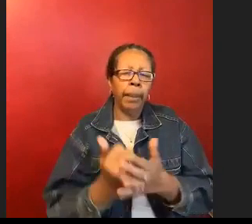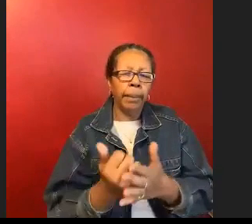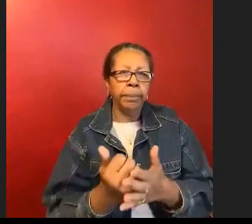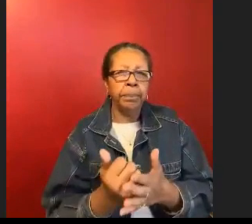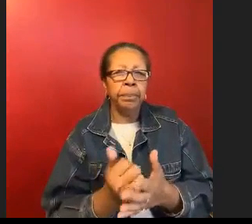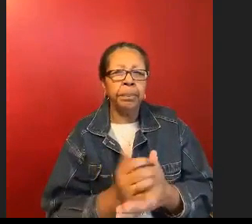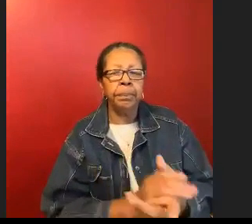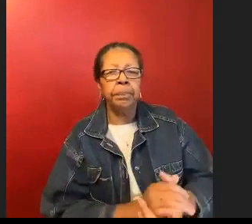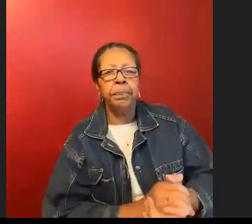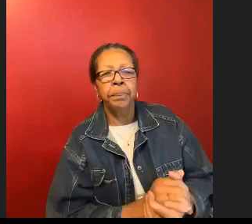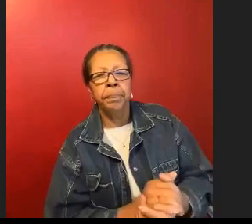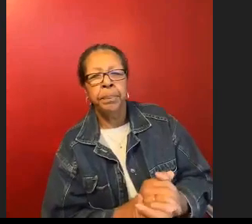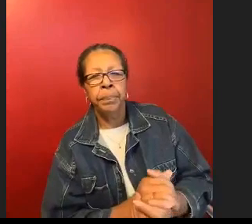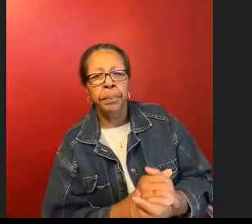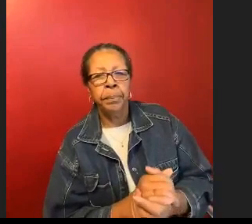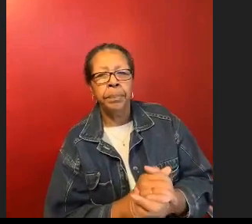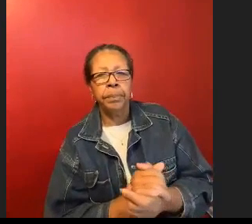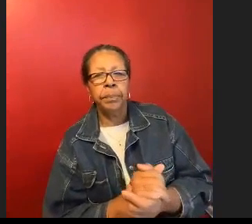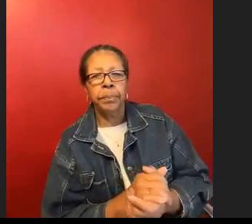Amen.